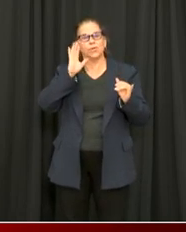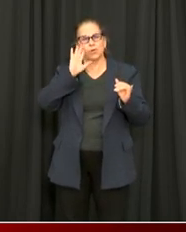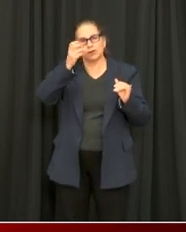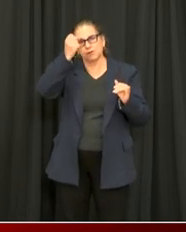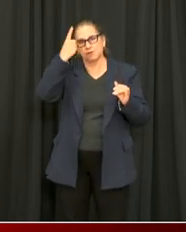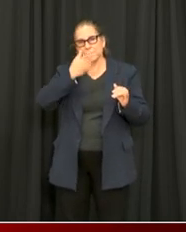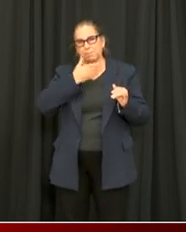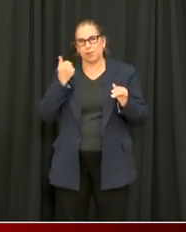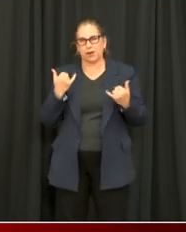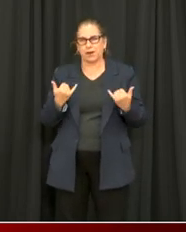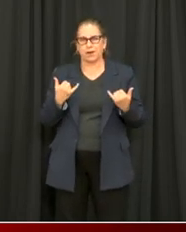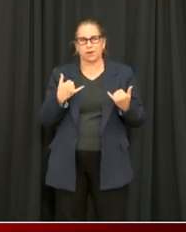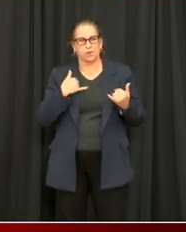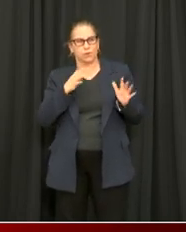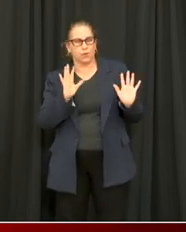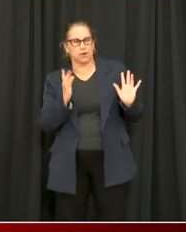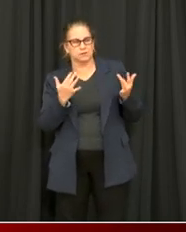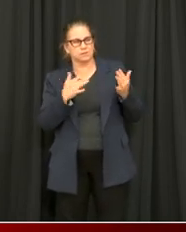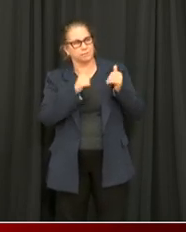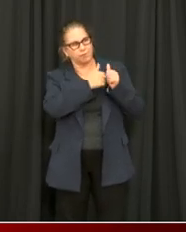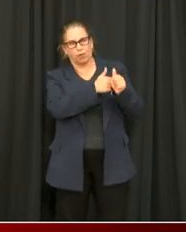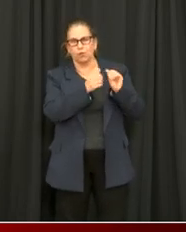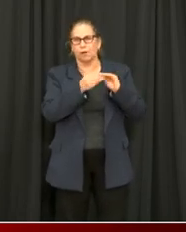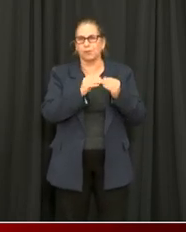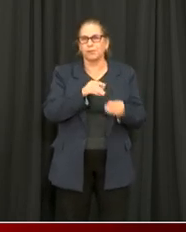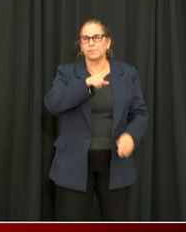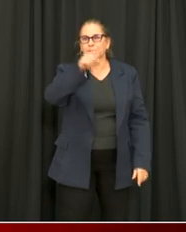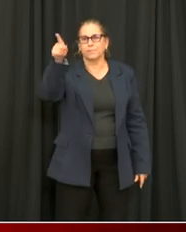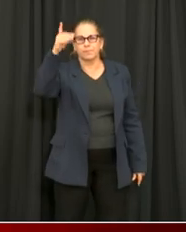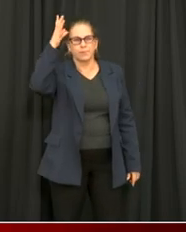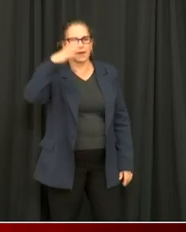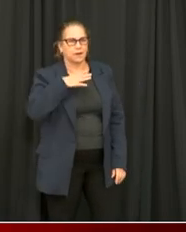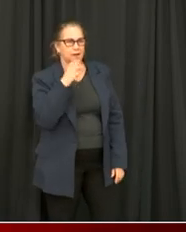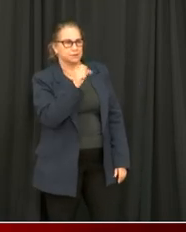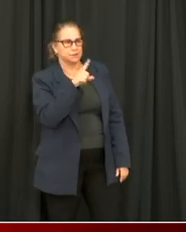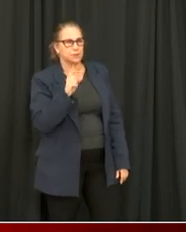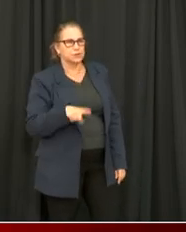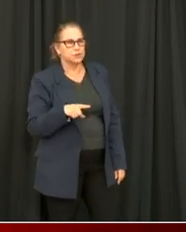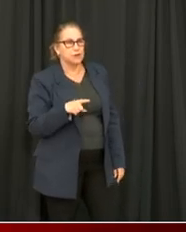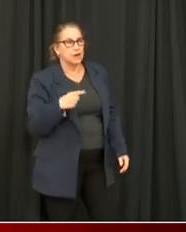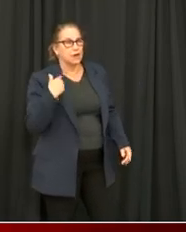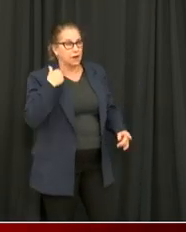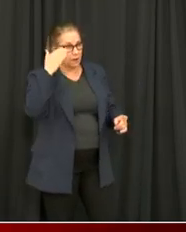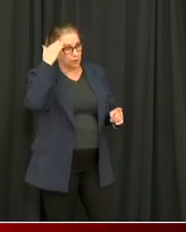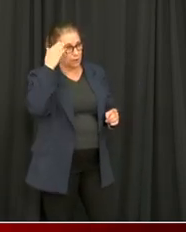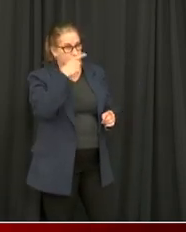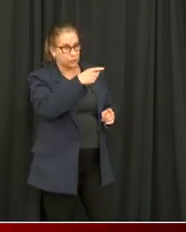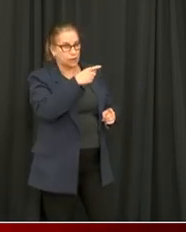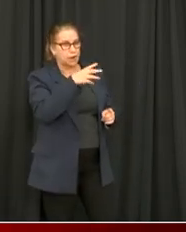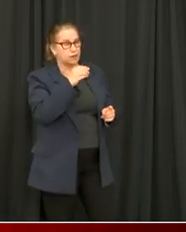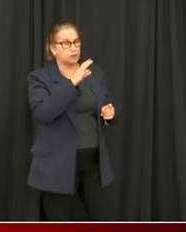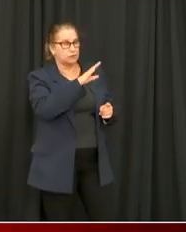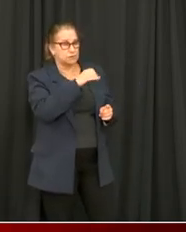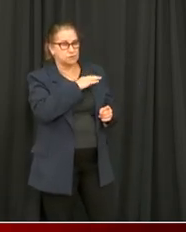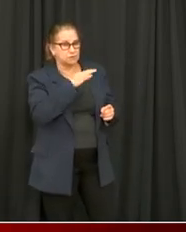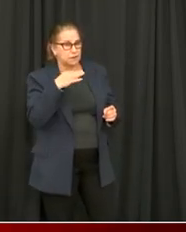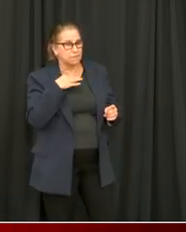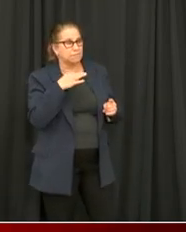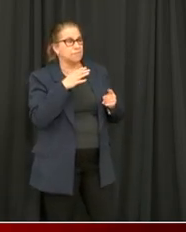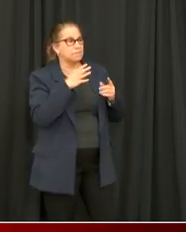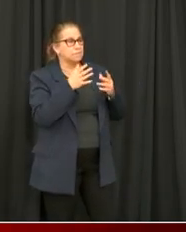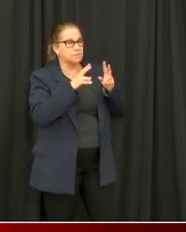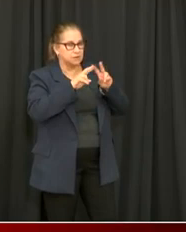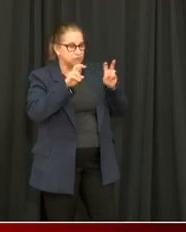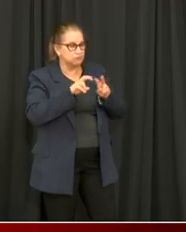Yes. Mayor Bowser, I know you and your staff were tested recently. I don't know if you've gotten your results. I suspect you wouldn't be here